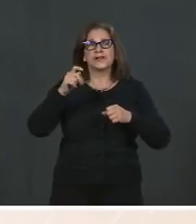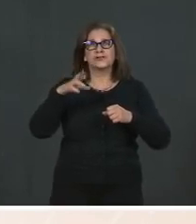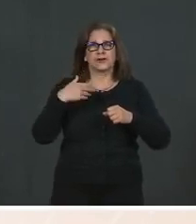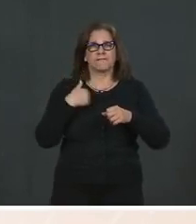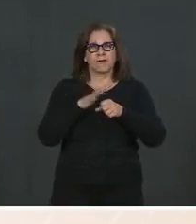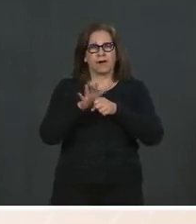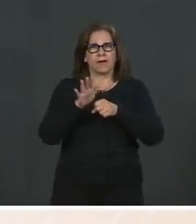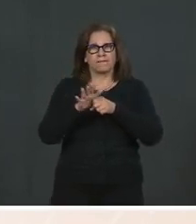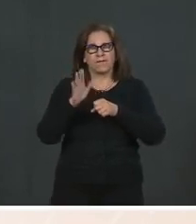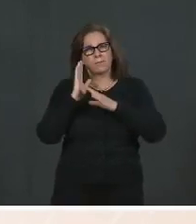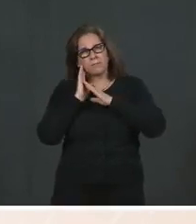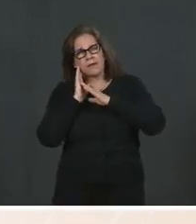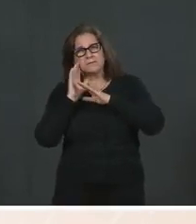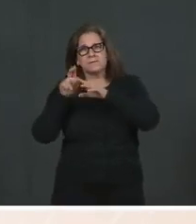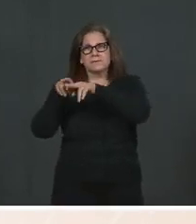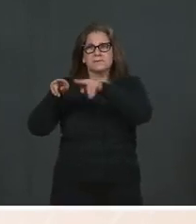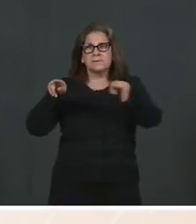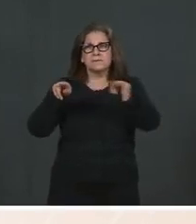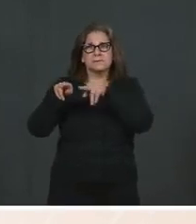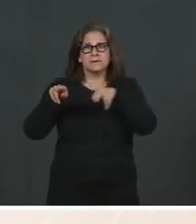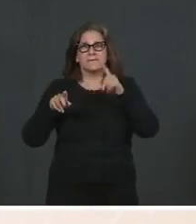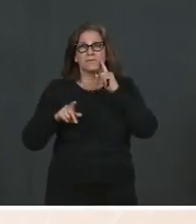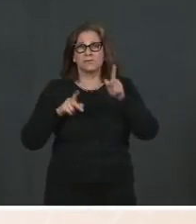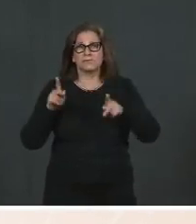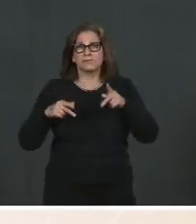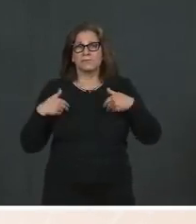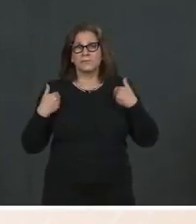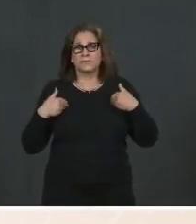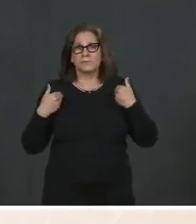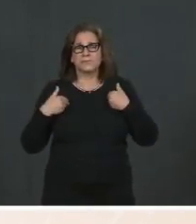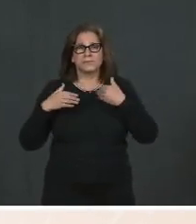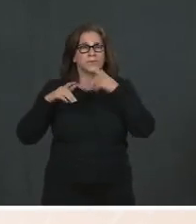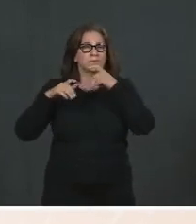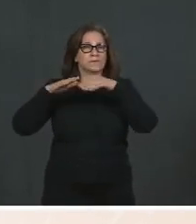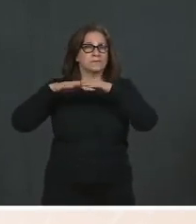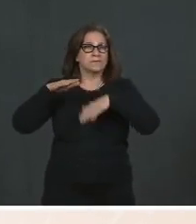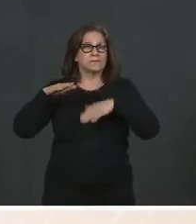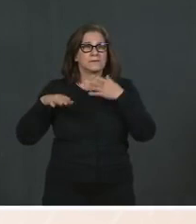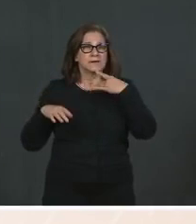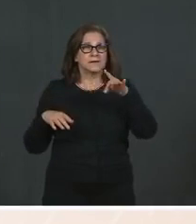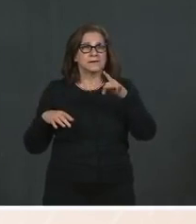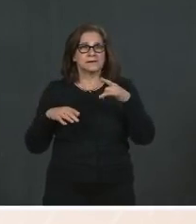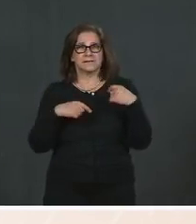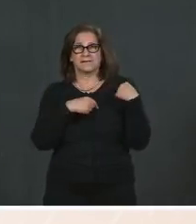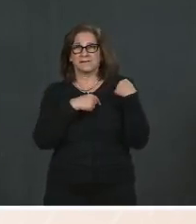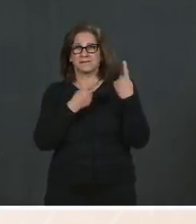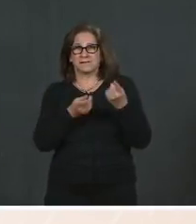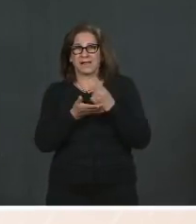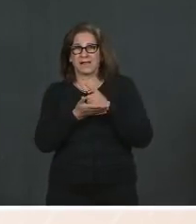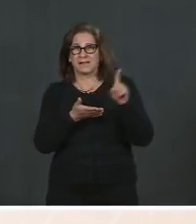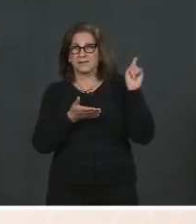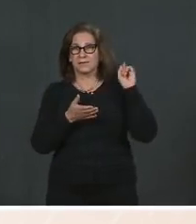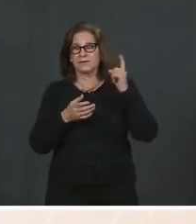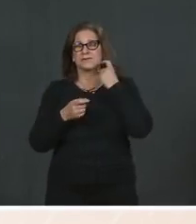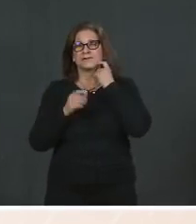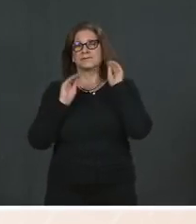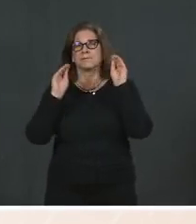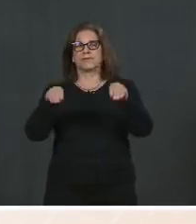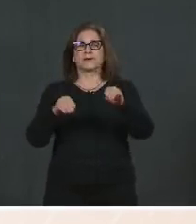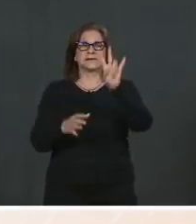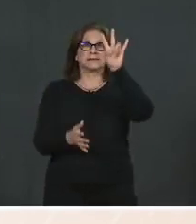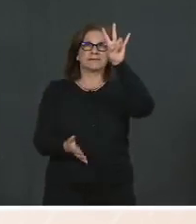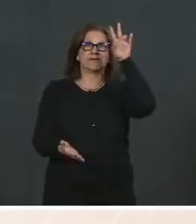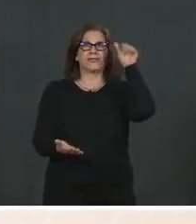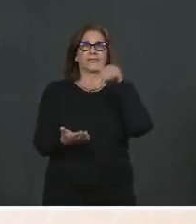week that would allow for almost 7,000 additional beds. So that's what our focus is in at this point in time. We'll leave the projections to other agencies. Go